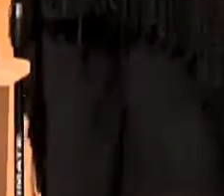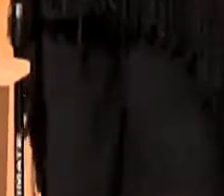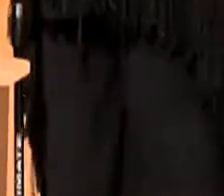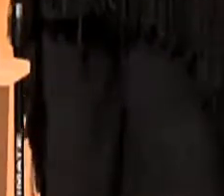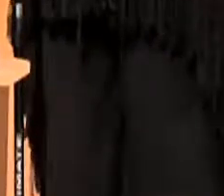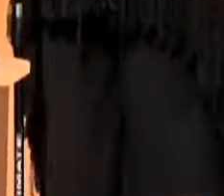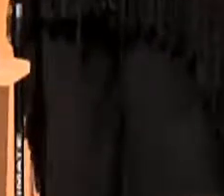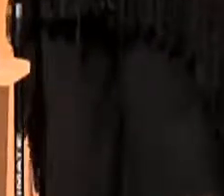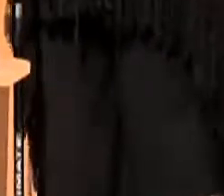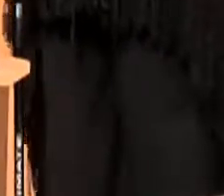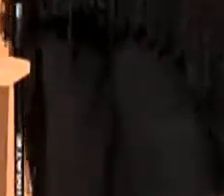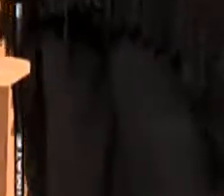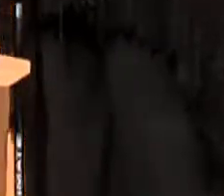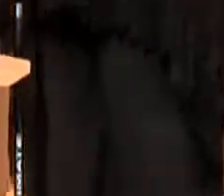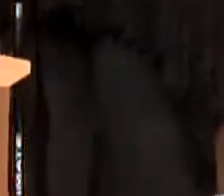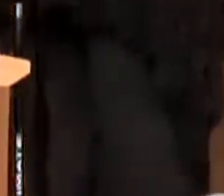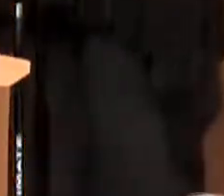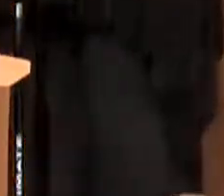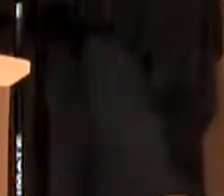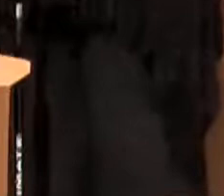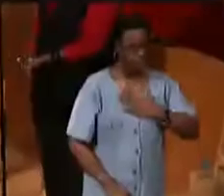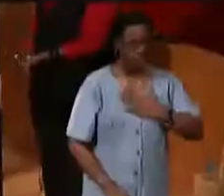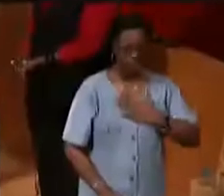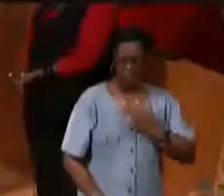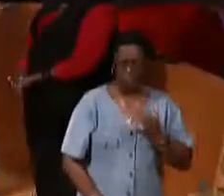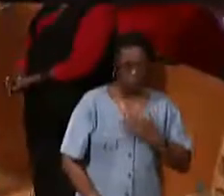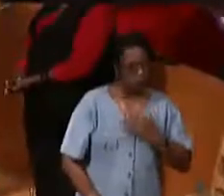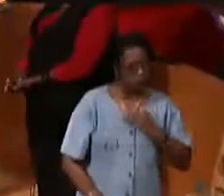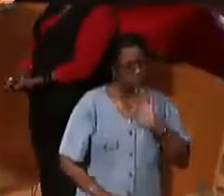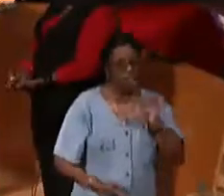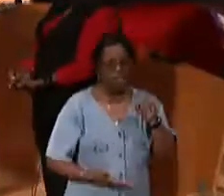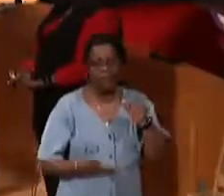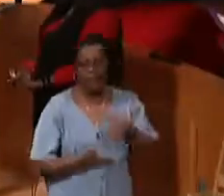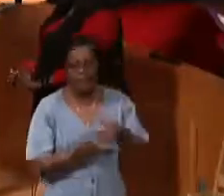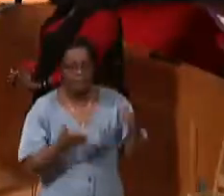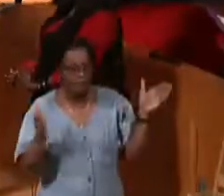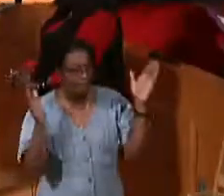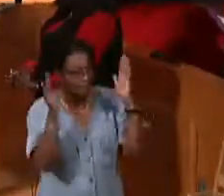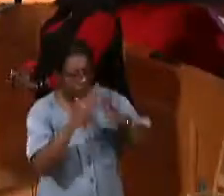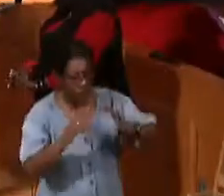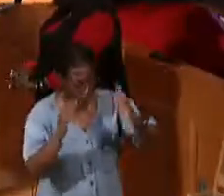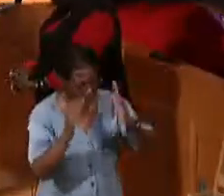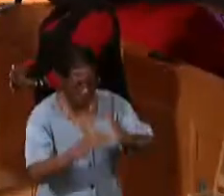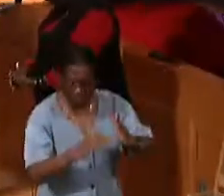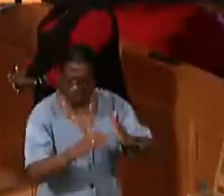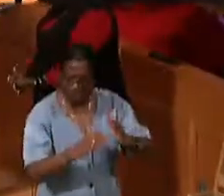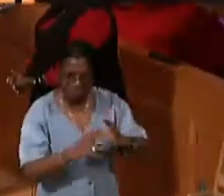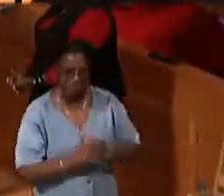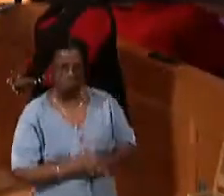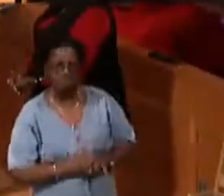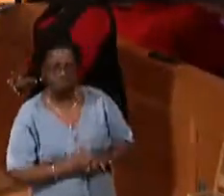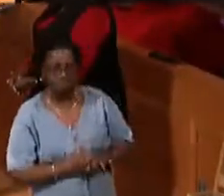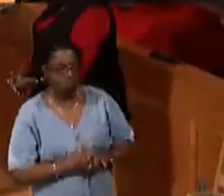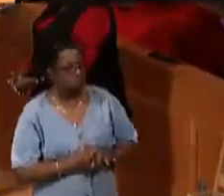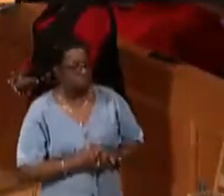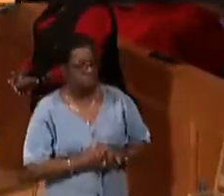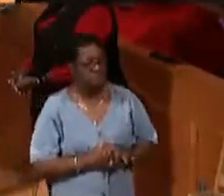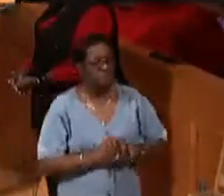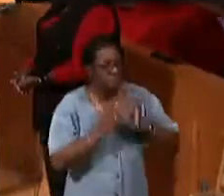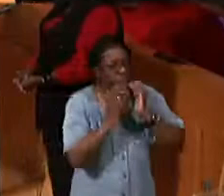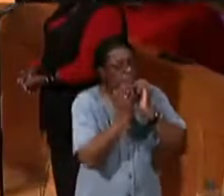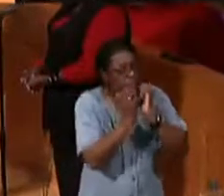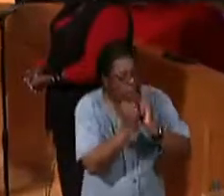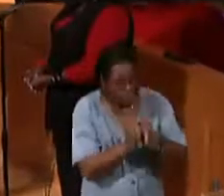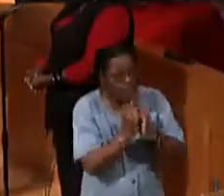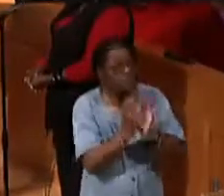midst of things that happen along the way, that means much to God, to heaven,